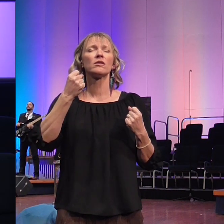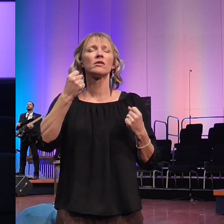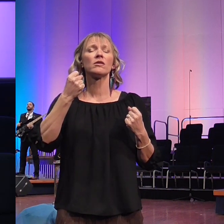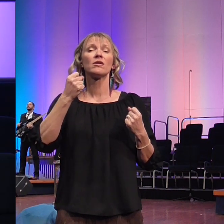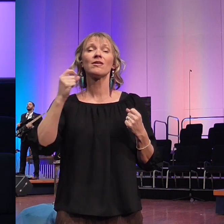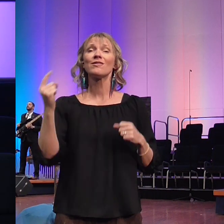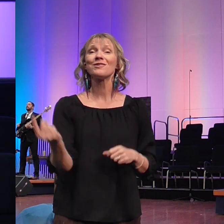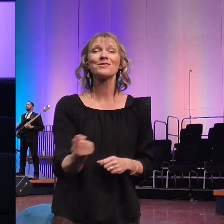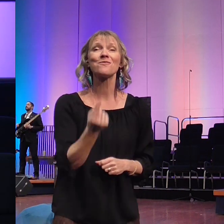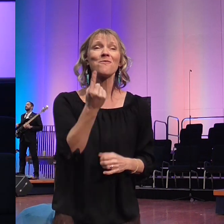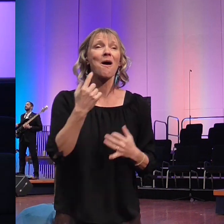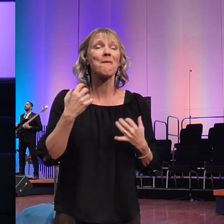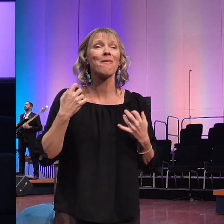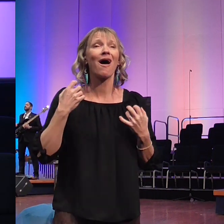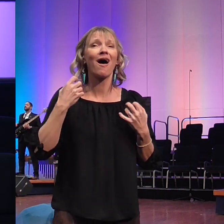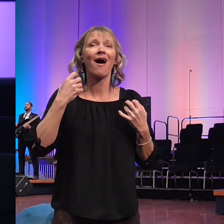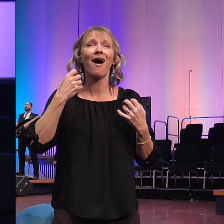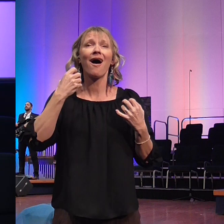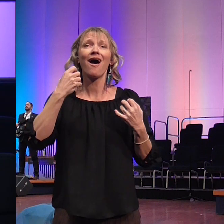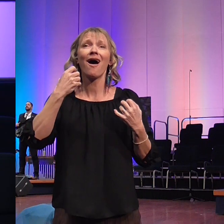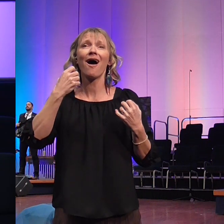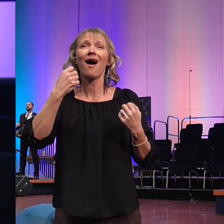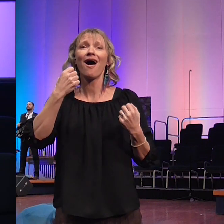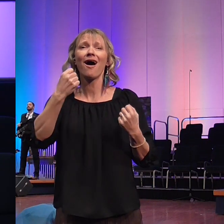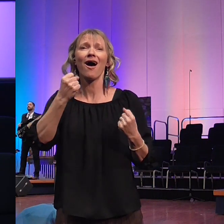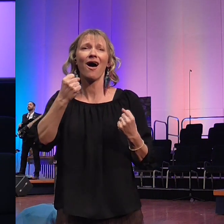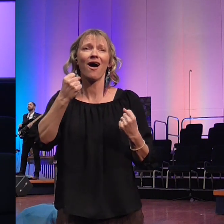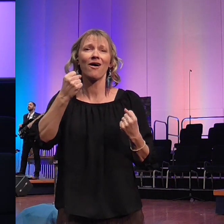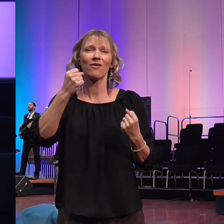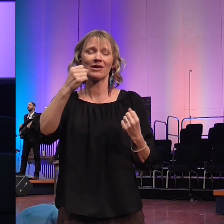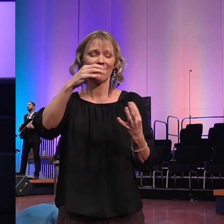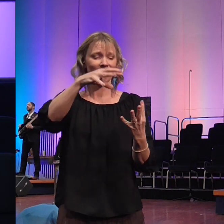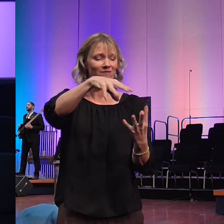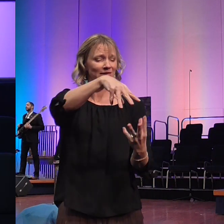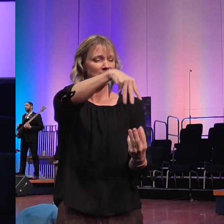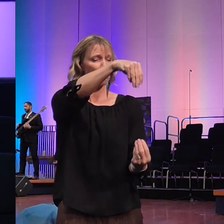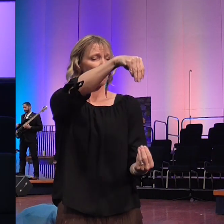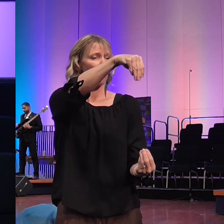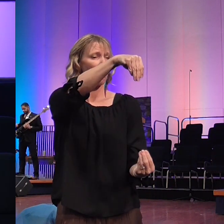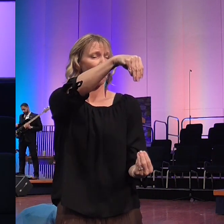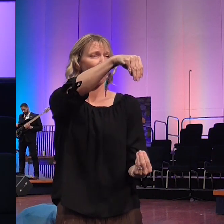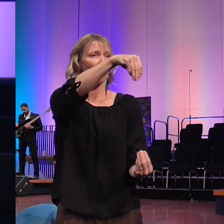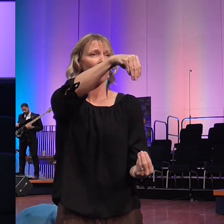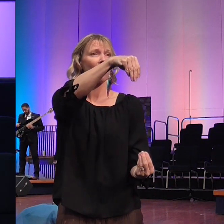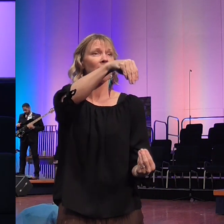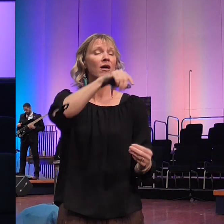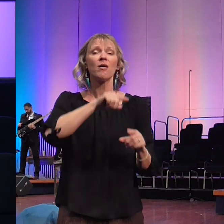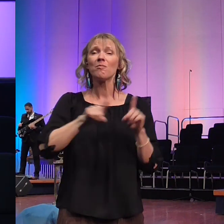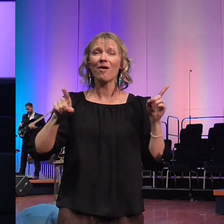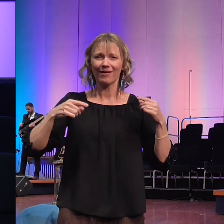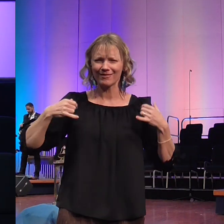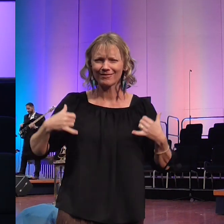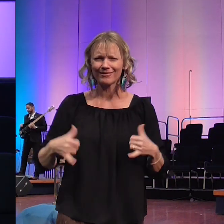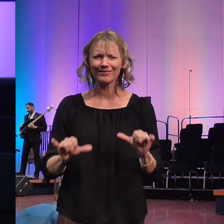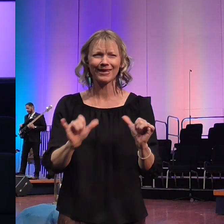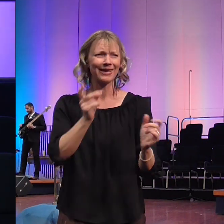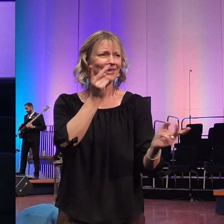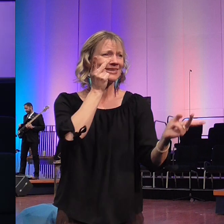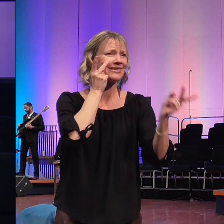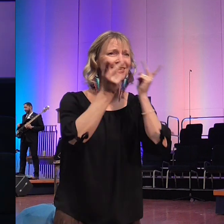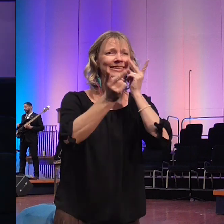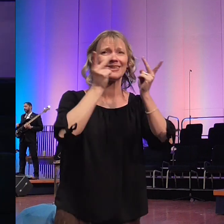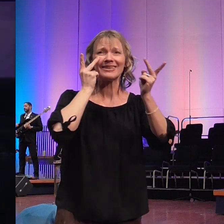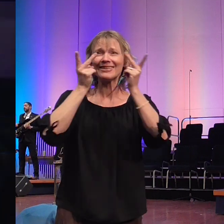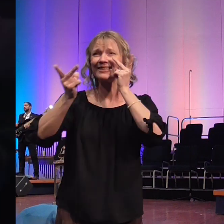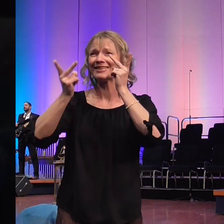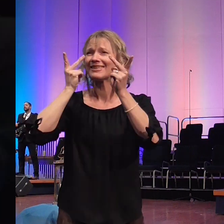There's one power, it's invisible, yet you see it